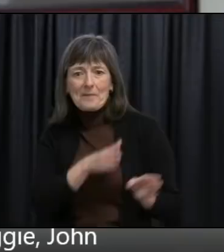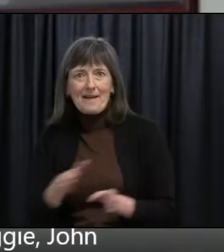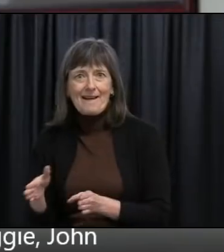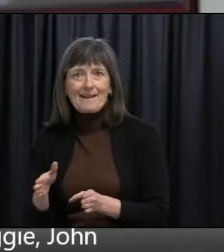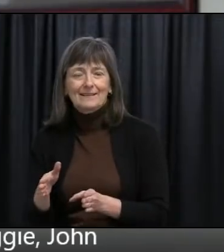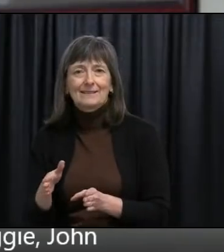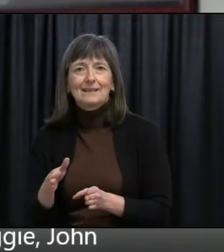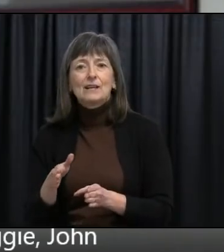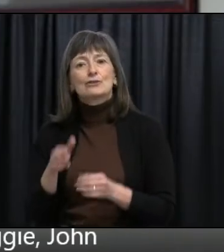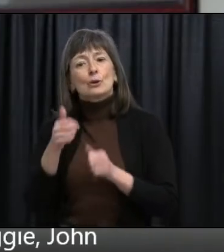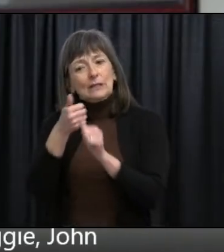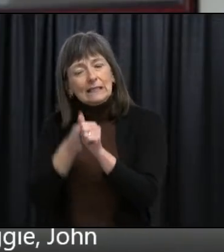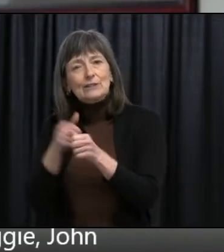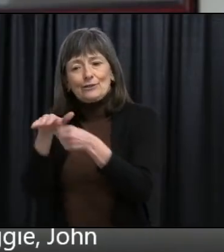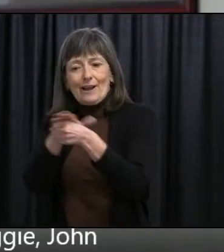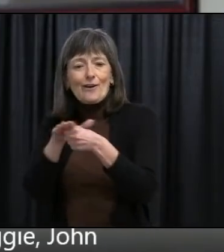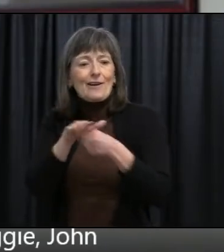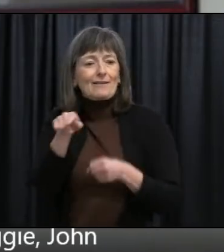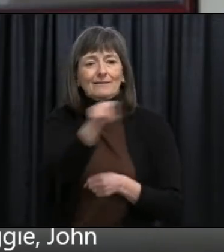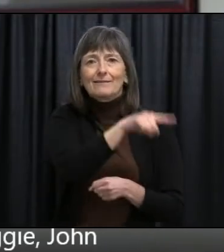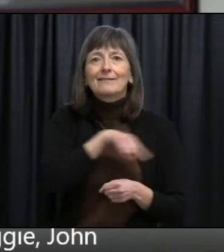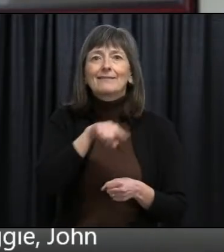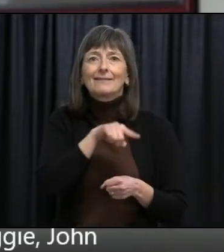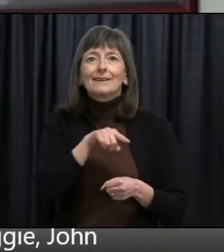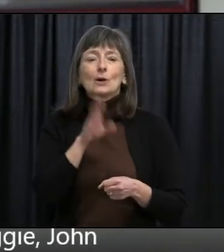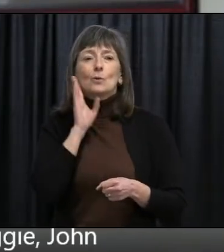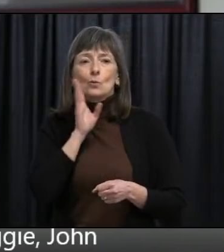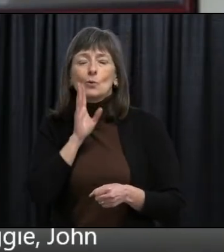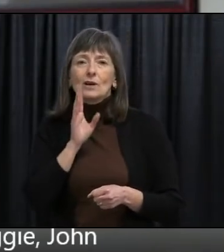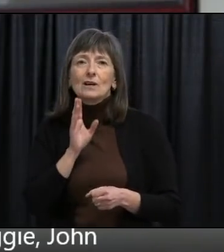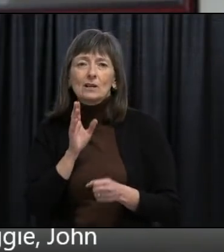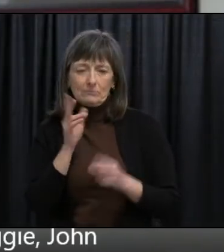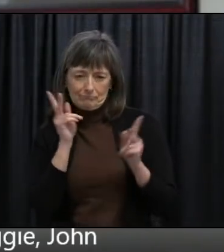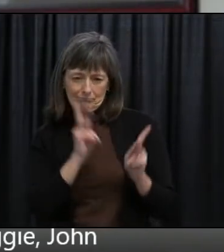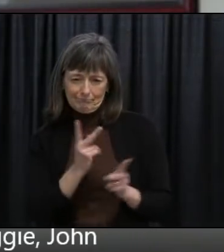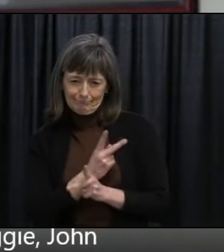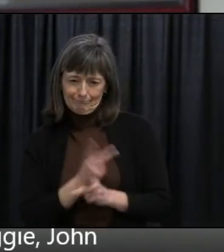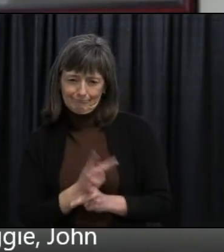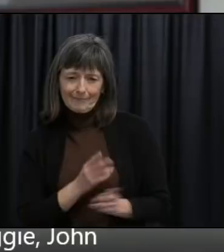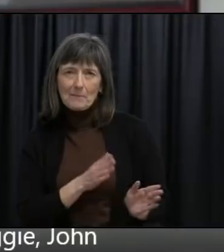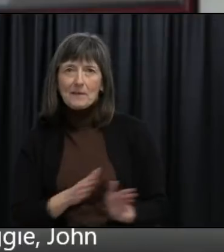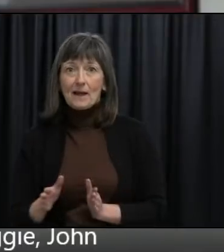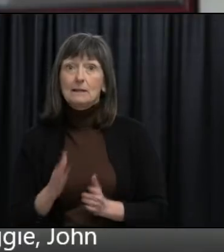regional health authorities. It includes things like bringing back retired folk